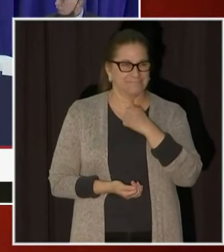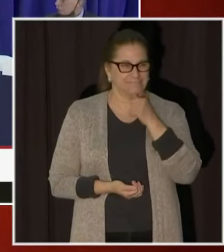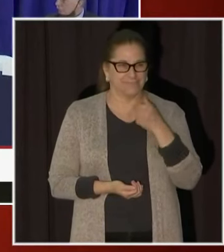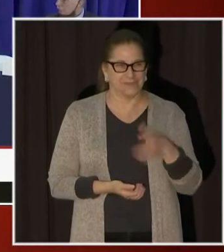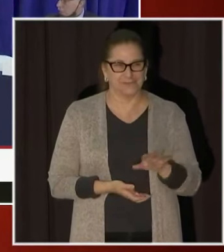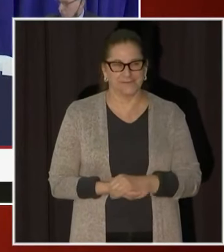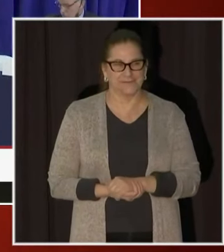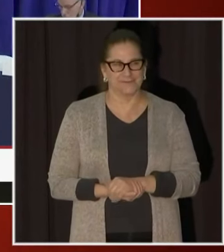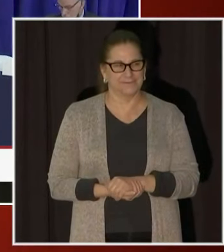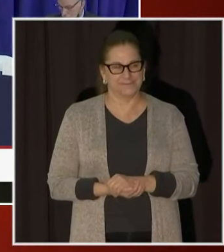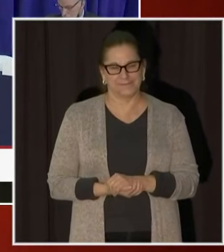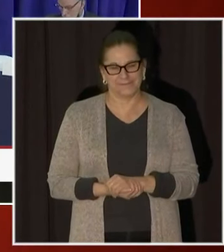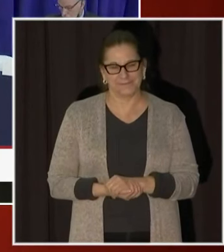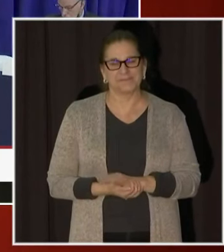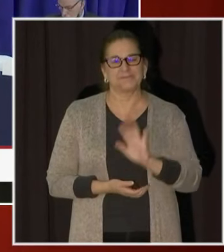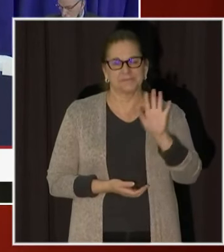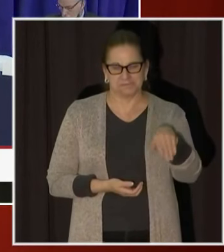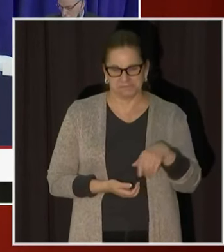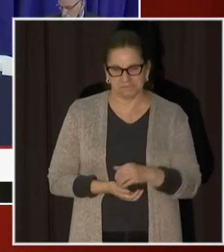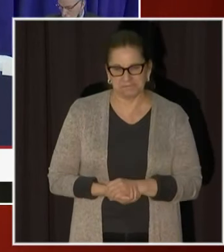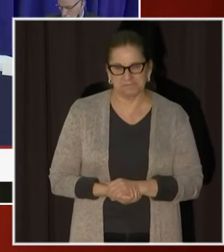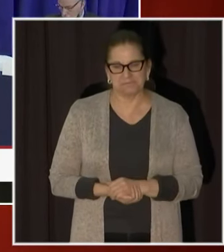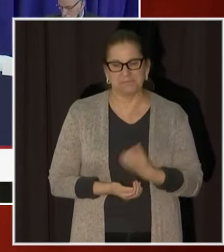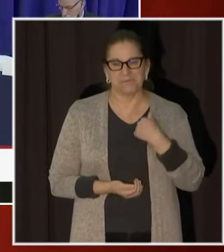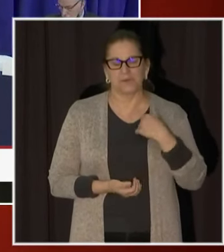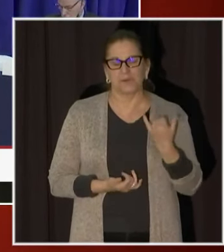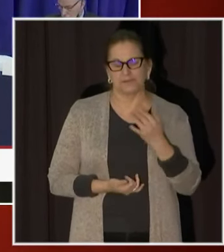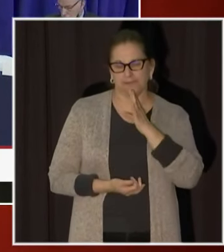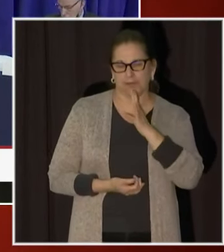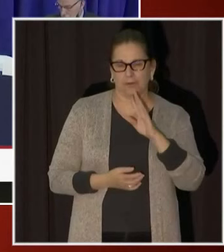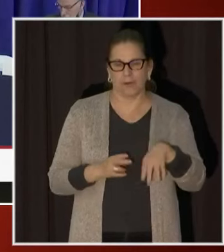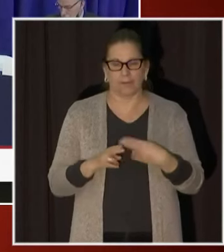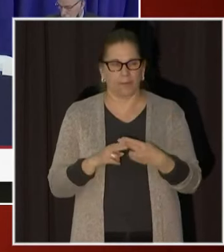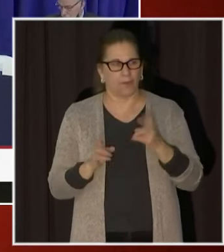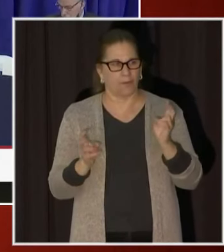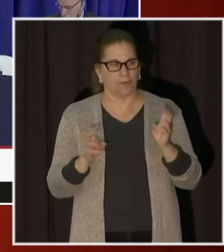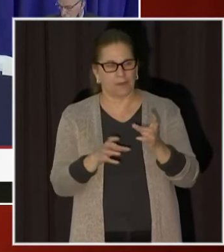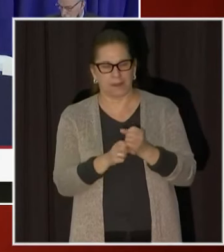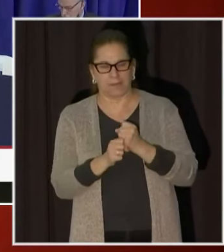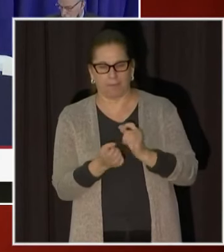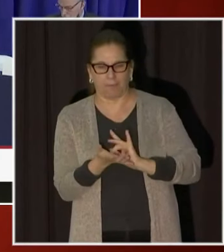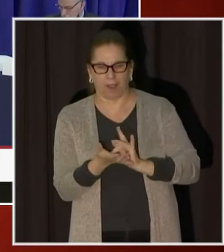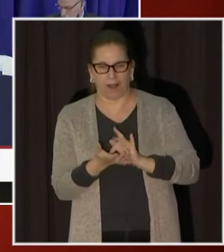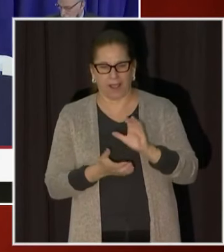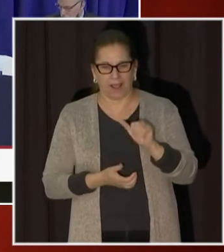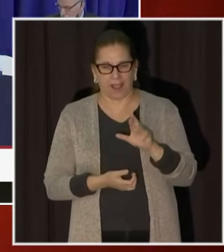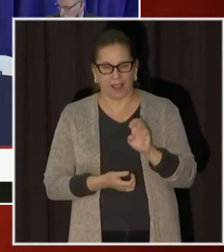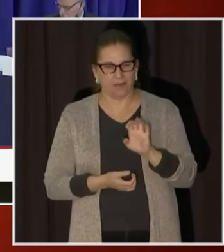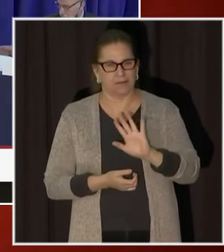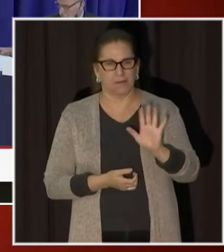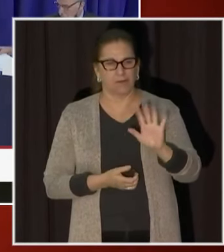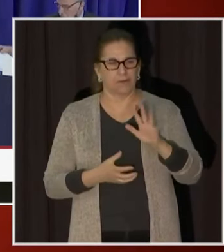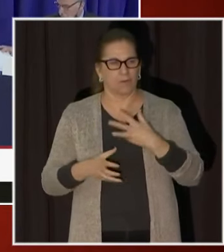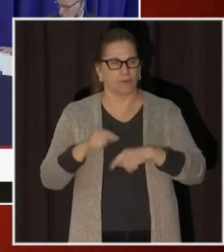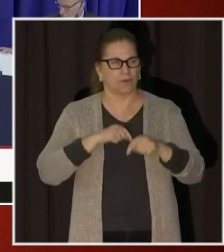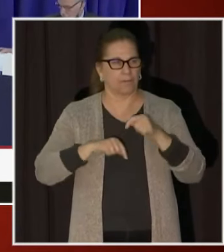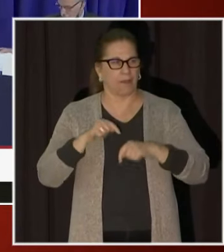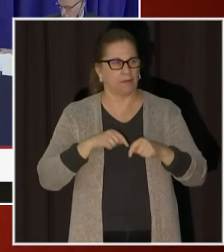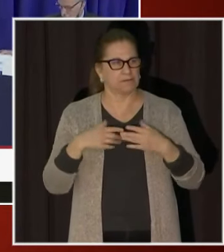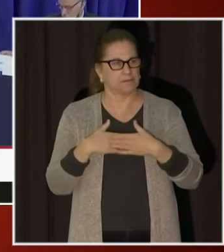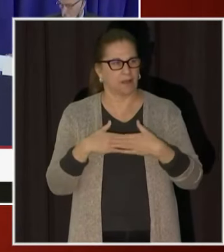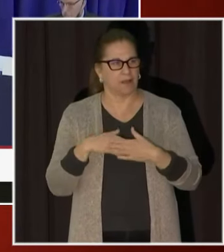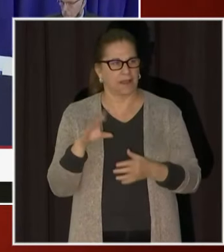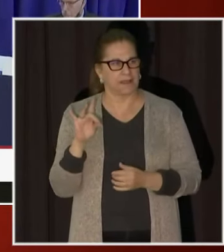more about seeking care, but I do think it's worth pausing, if we could go back to slide 8, on what Dr.